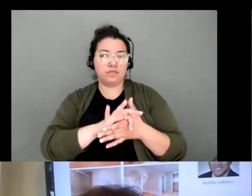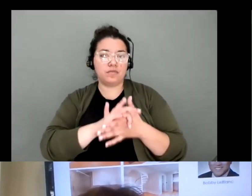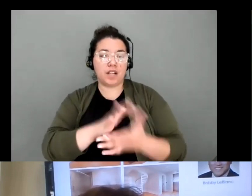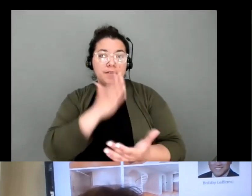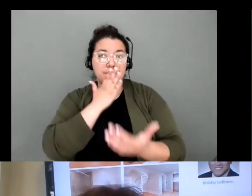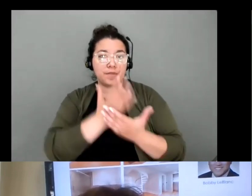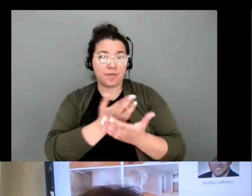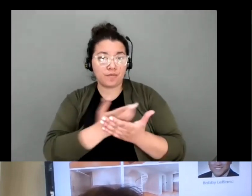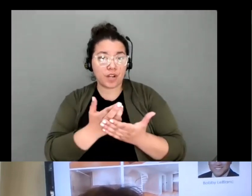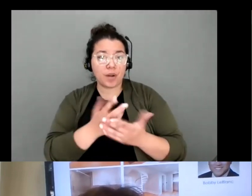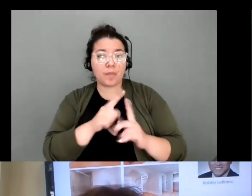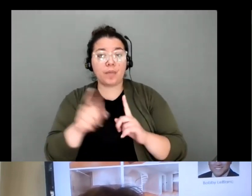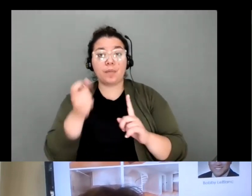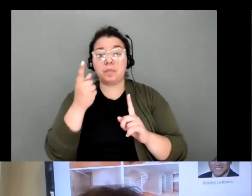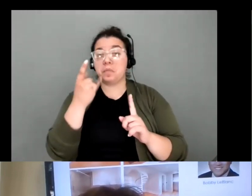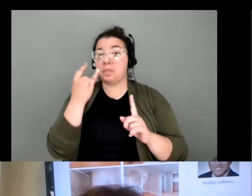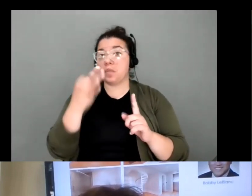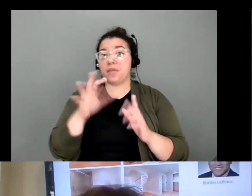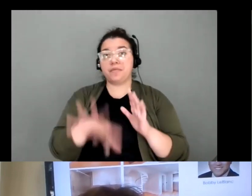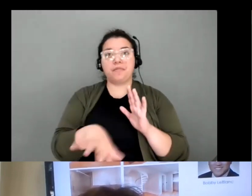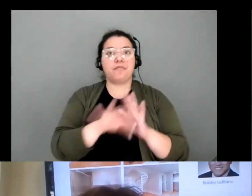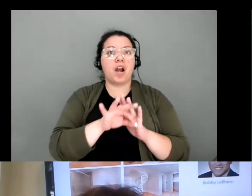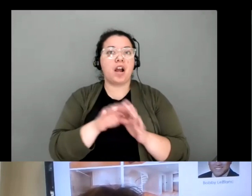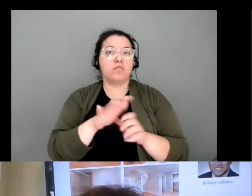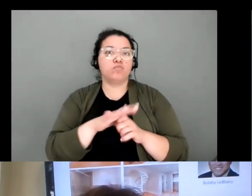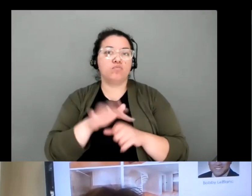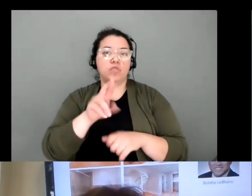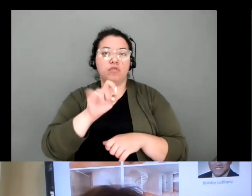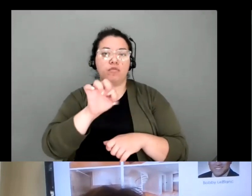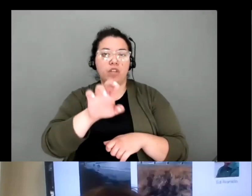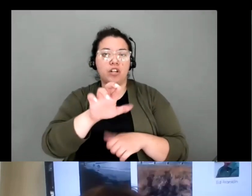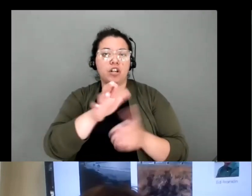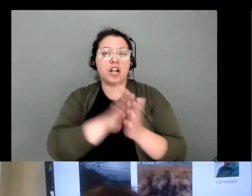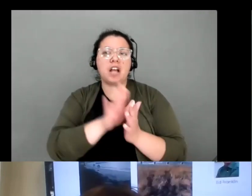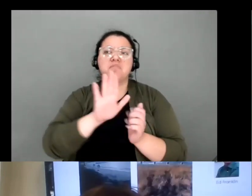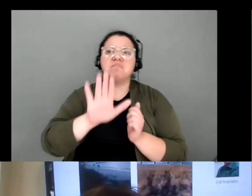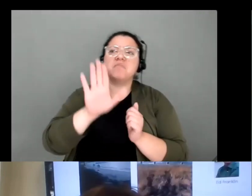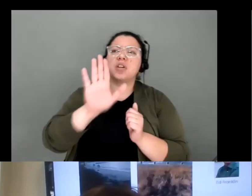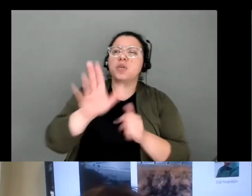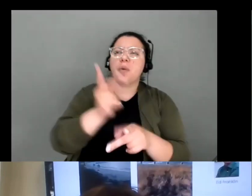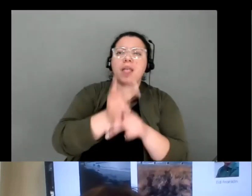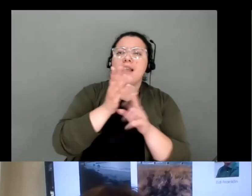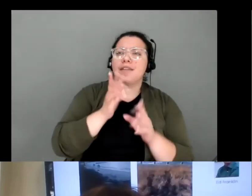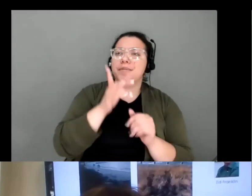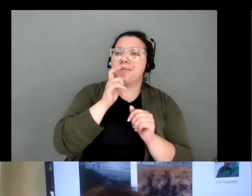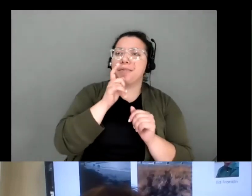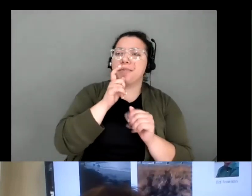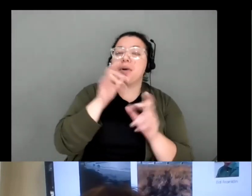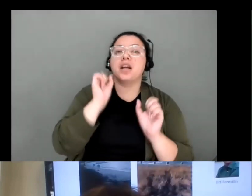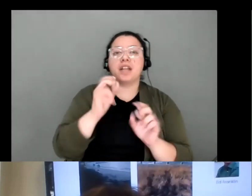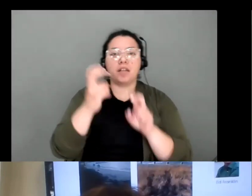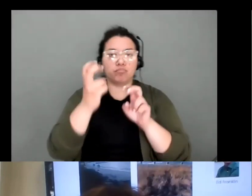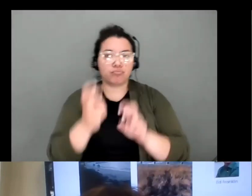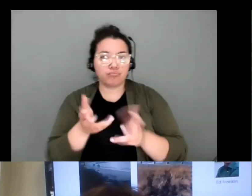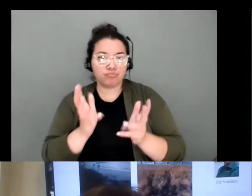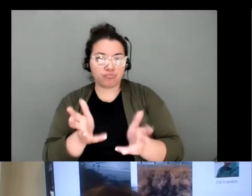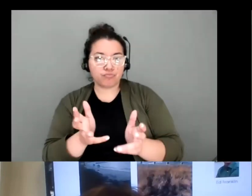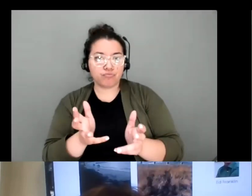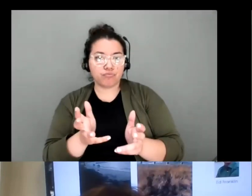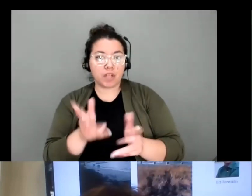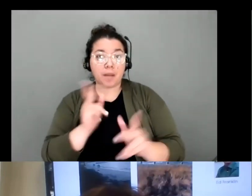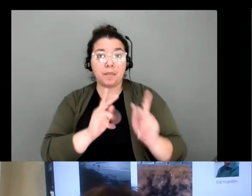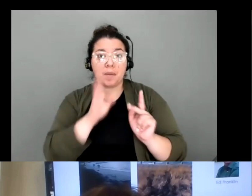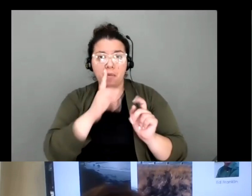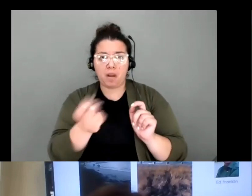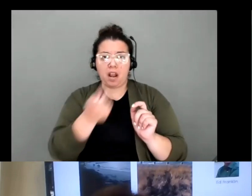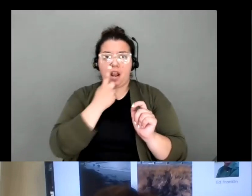but just going to someone, find a realtor and ask them who their lender is and sit down and talk to them. I can't tell you how many people have asked me, I just want to hear about